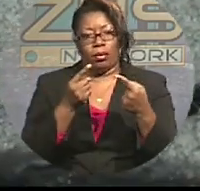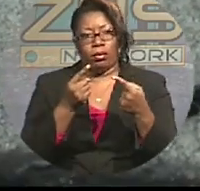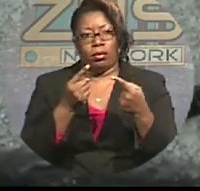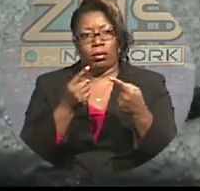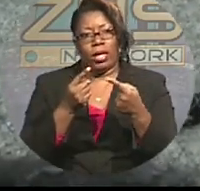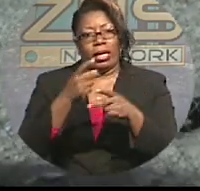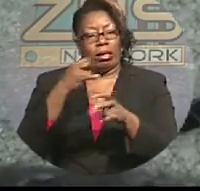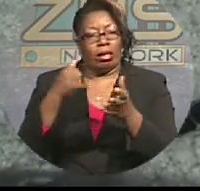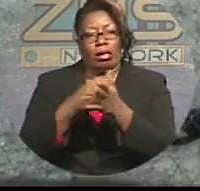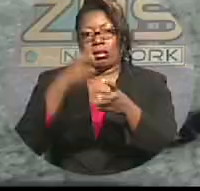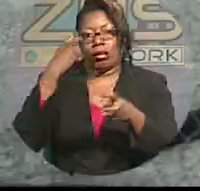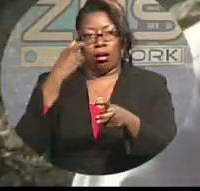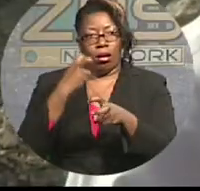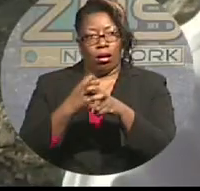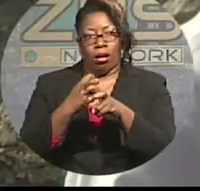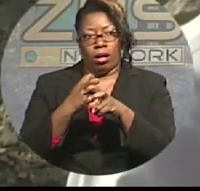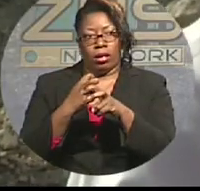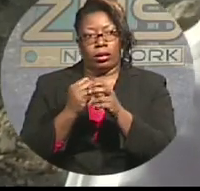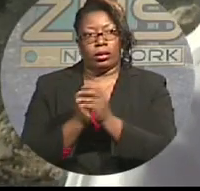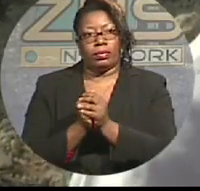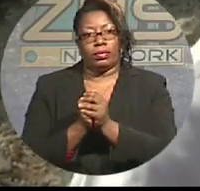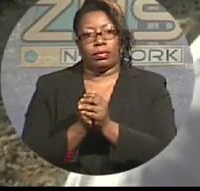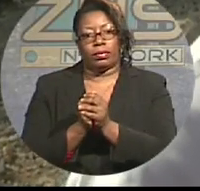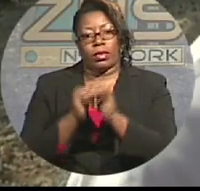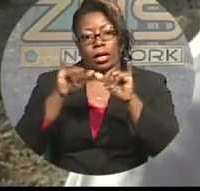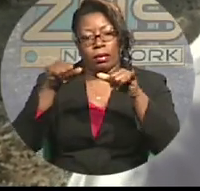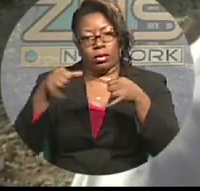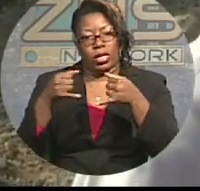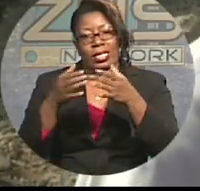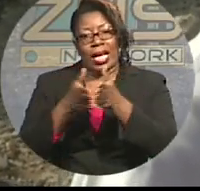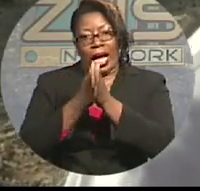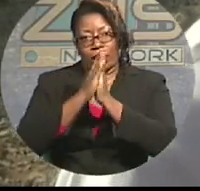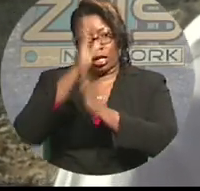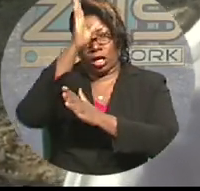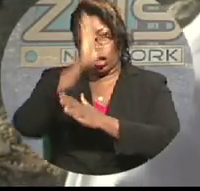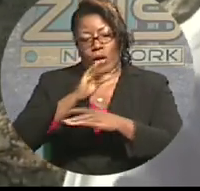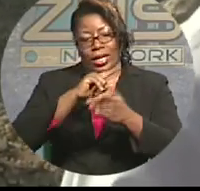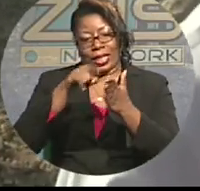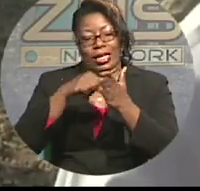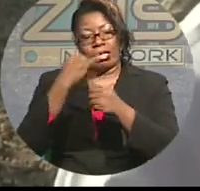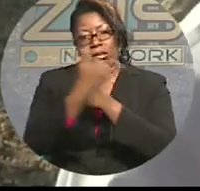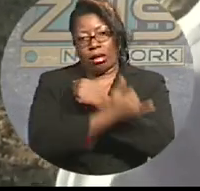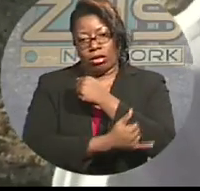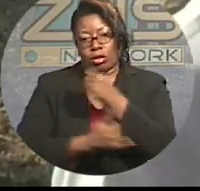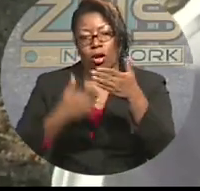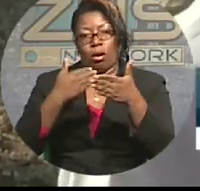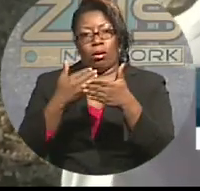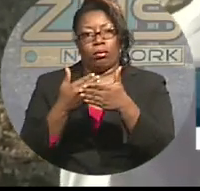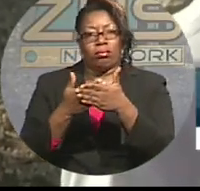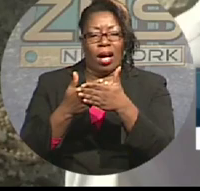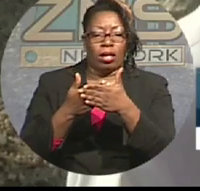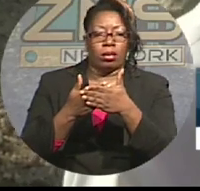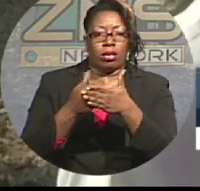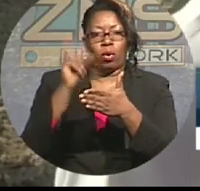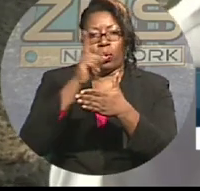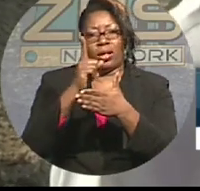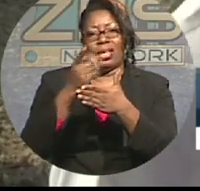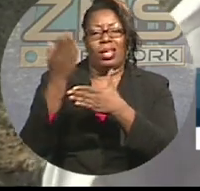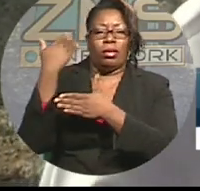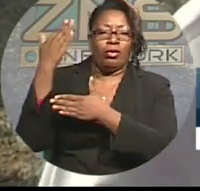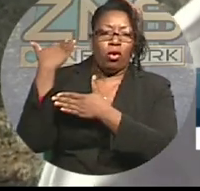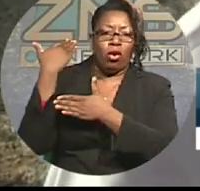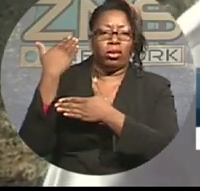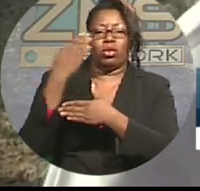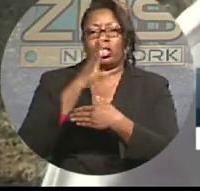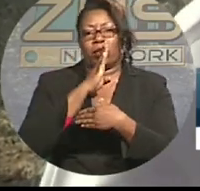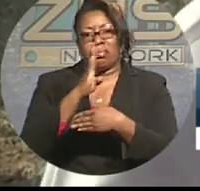hard, it's hard, it's hard. I'm just asking God that this country can get back to where we once used to be, where we used to love one another,